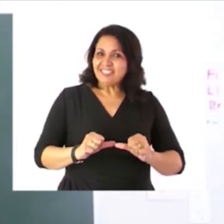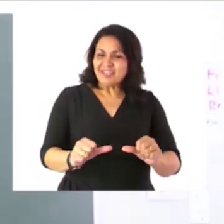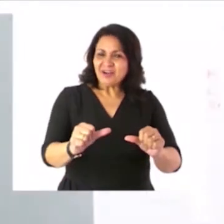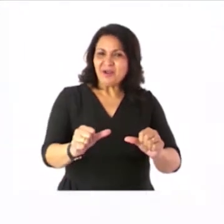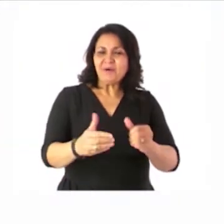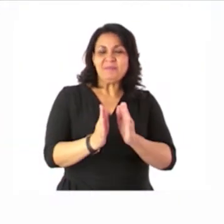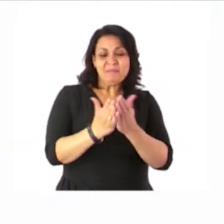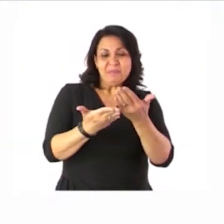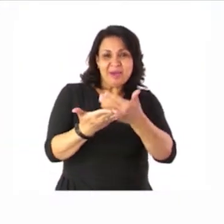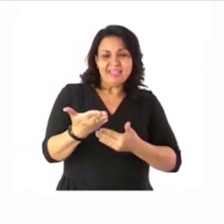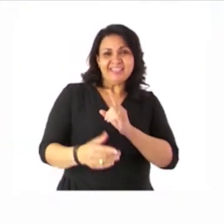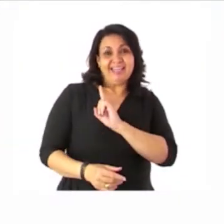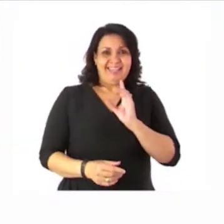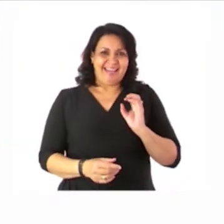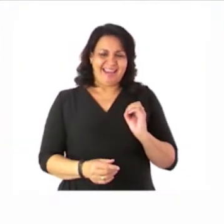page 10.